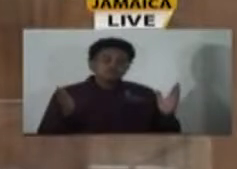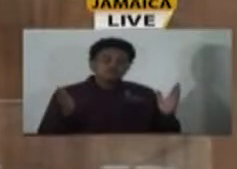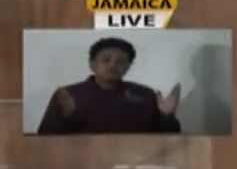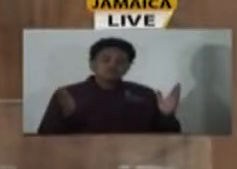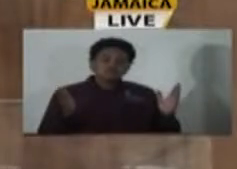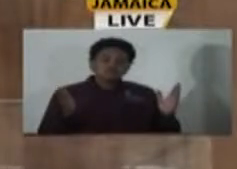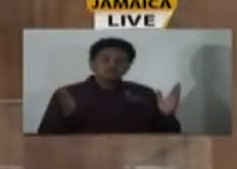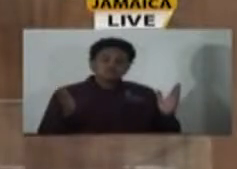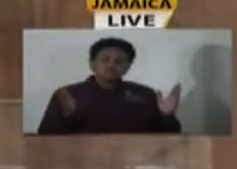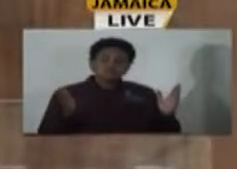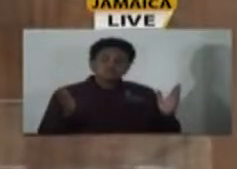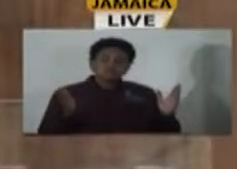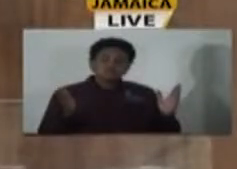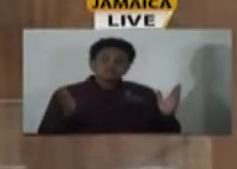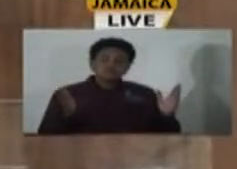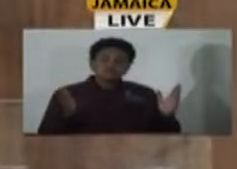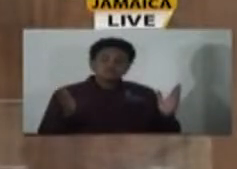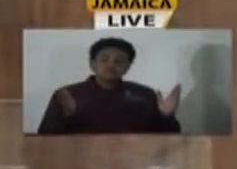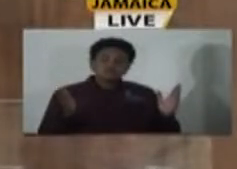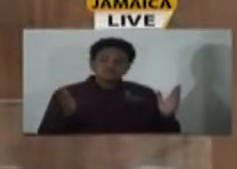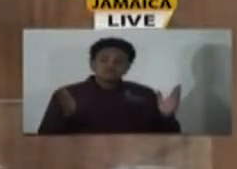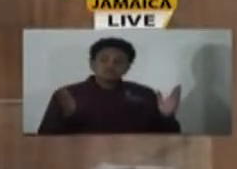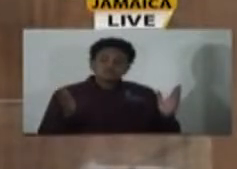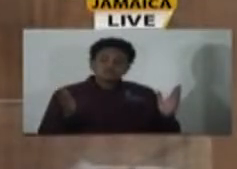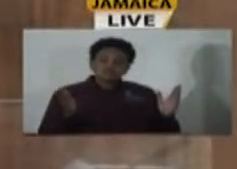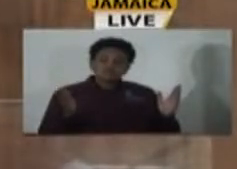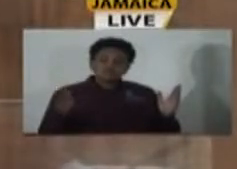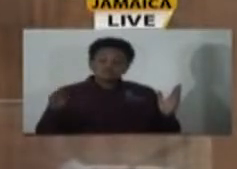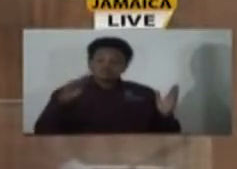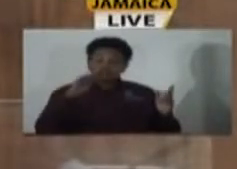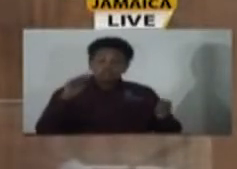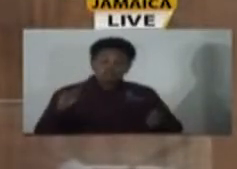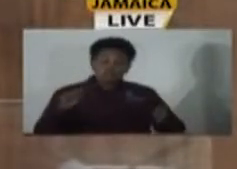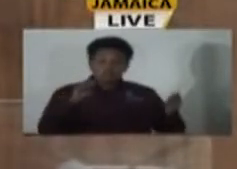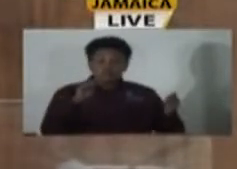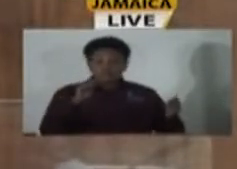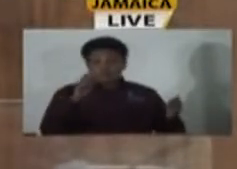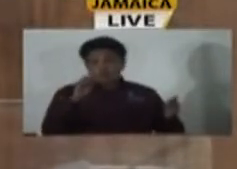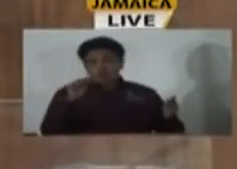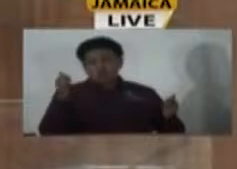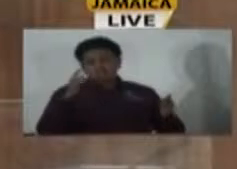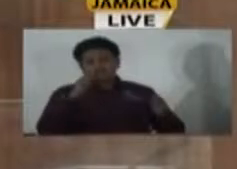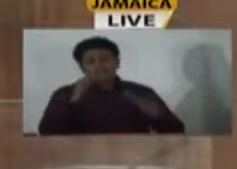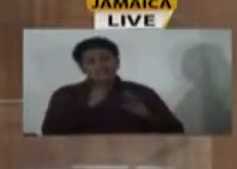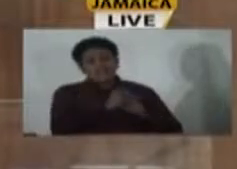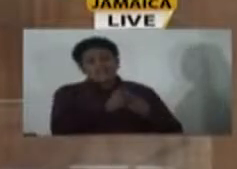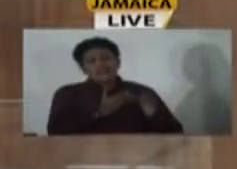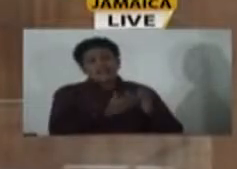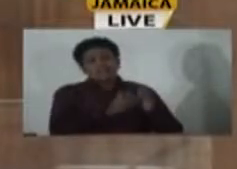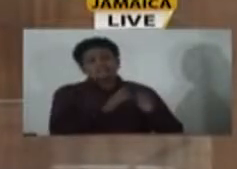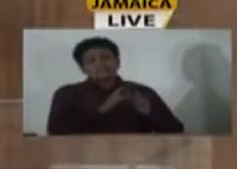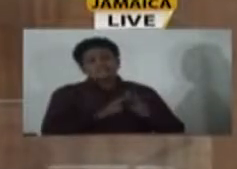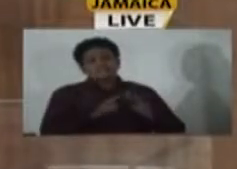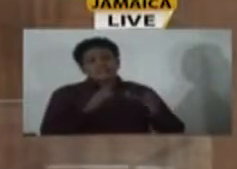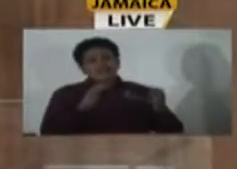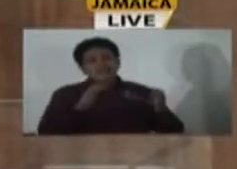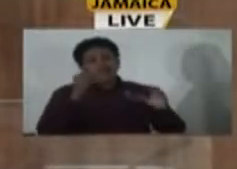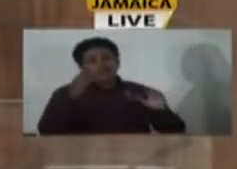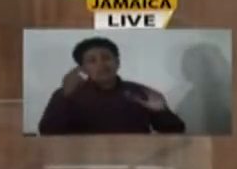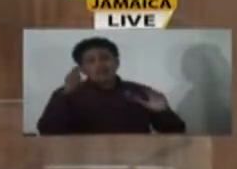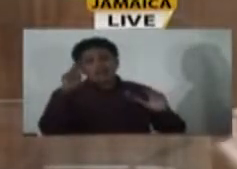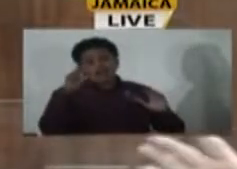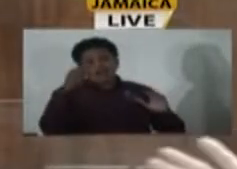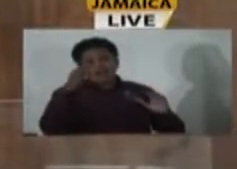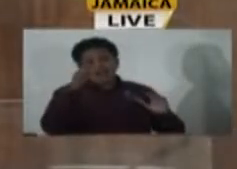They are for removing or otherwise guarding against hazards. Hazards are